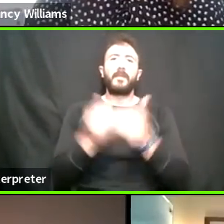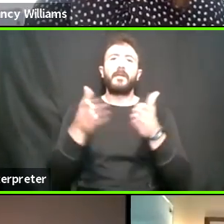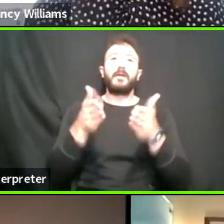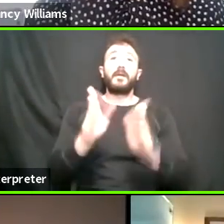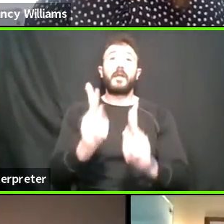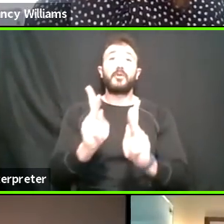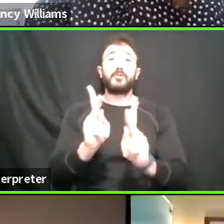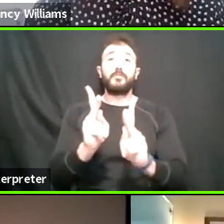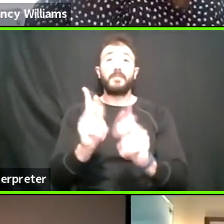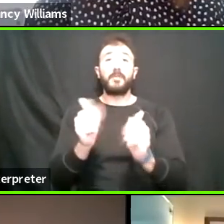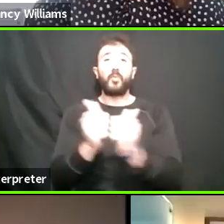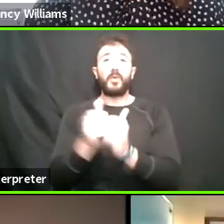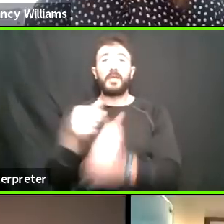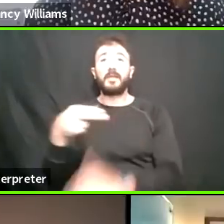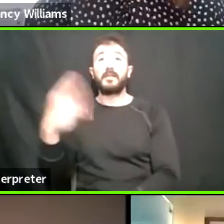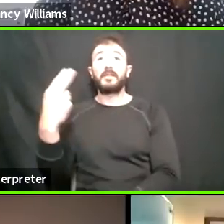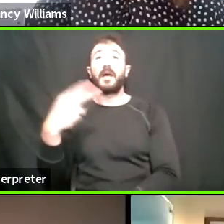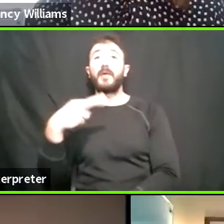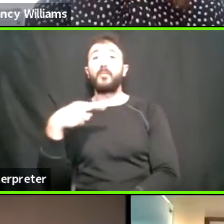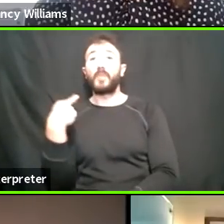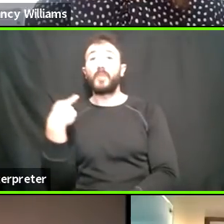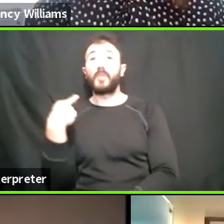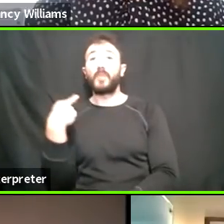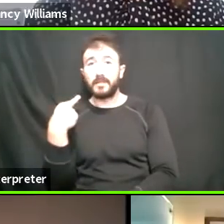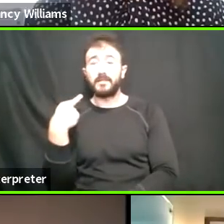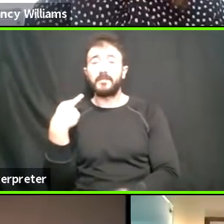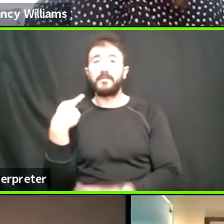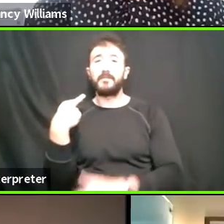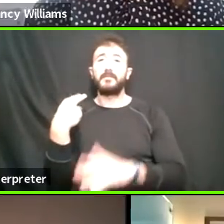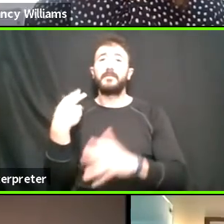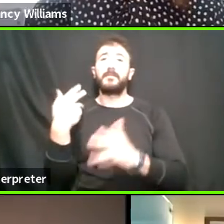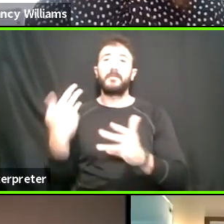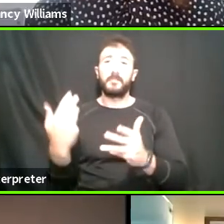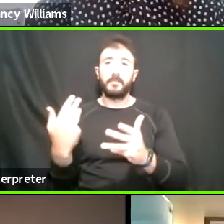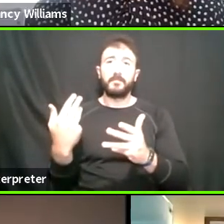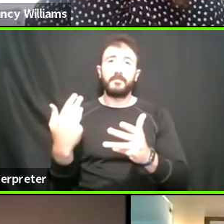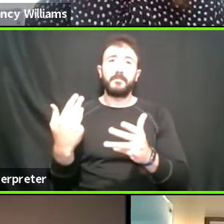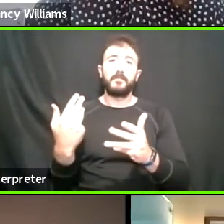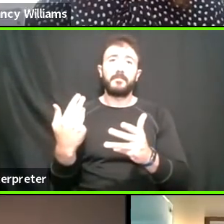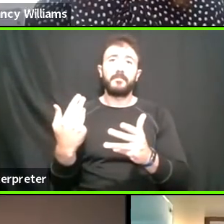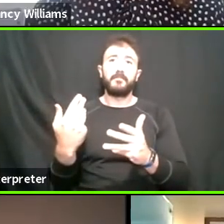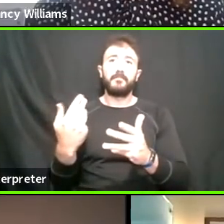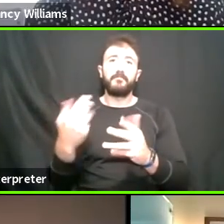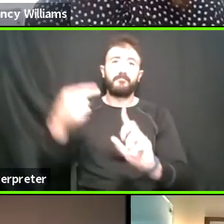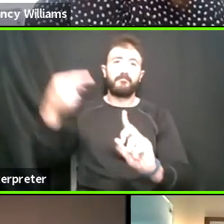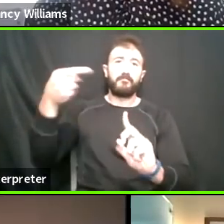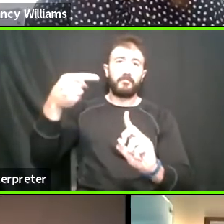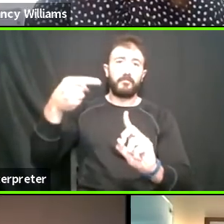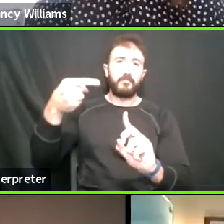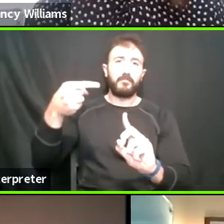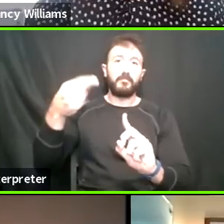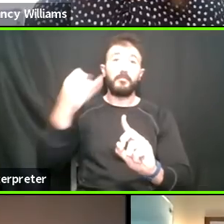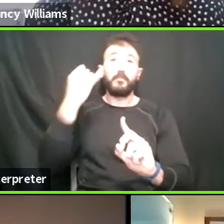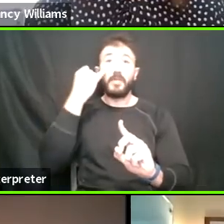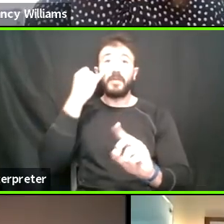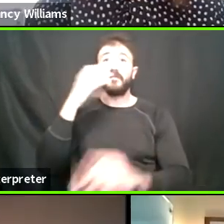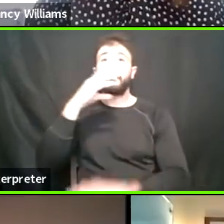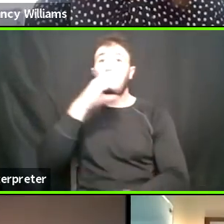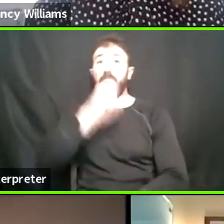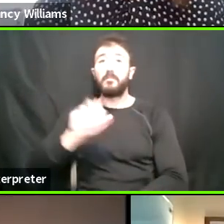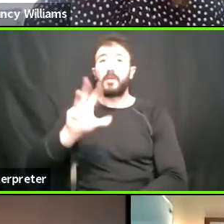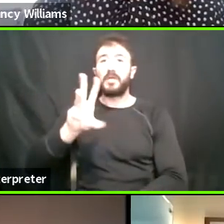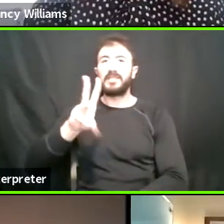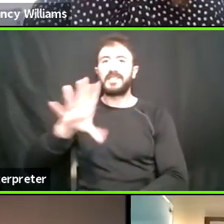in high-risk categories, and that would be defined in the proclamation as those employees who are over the age of